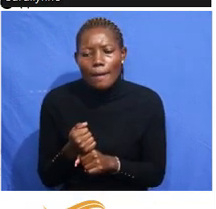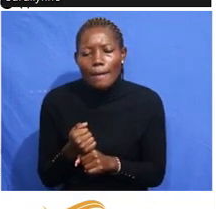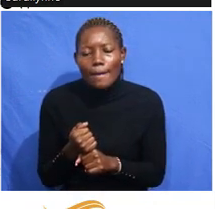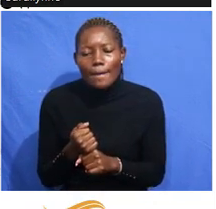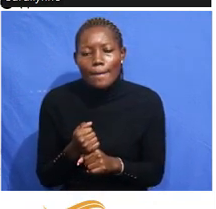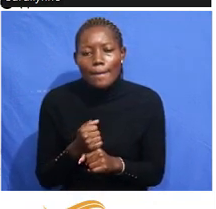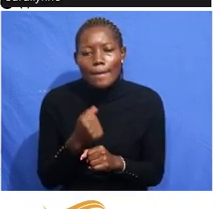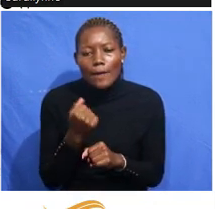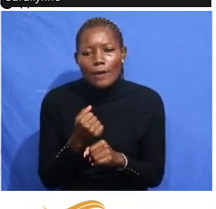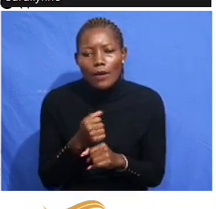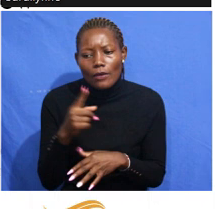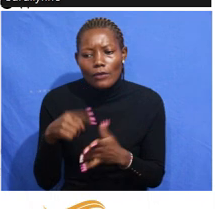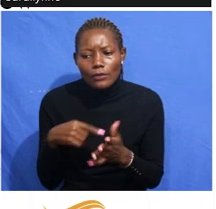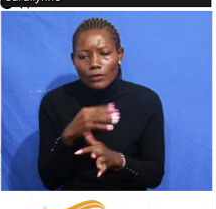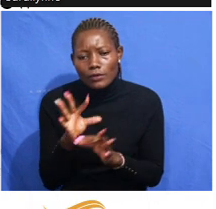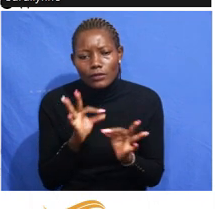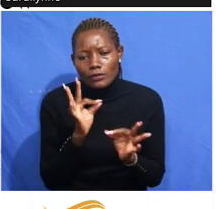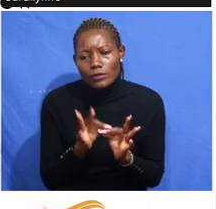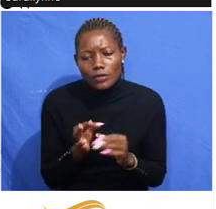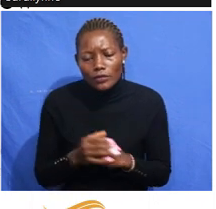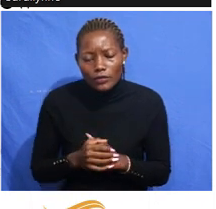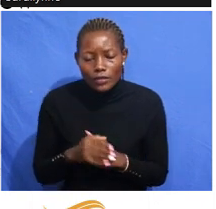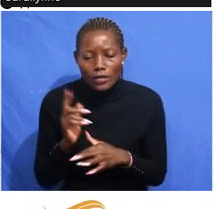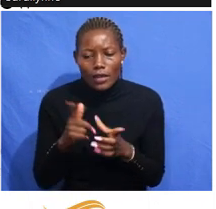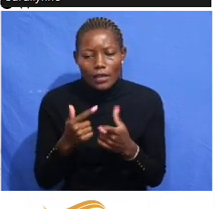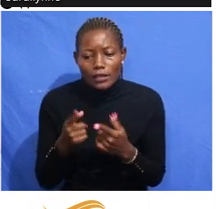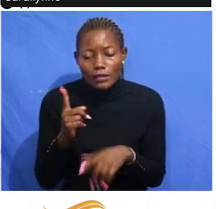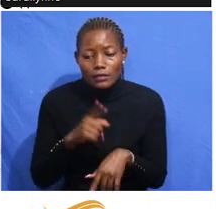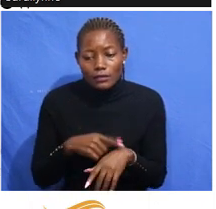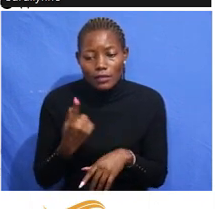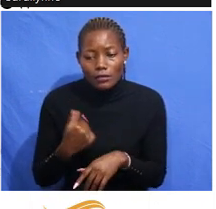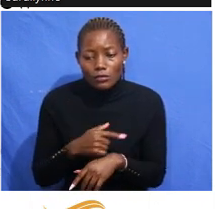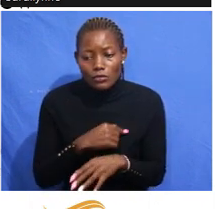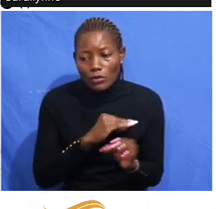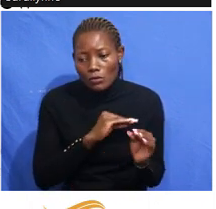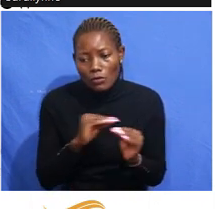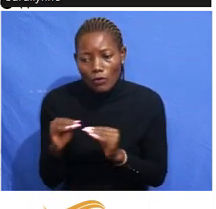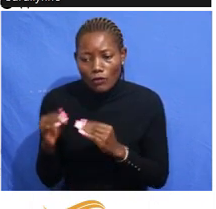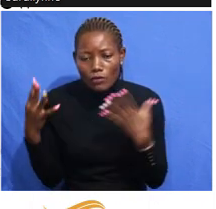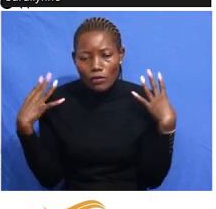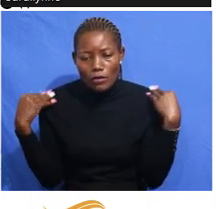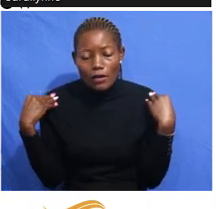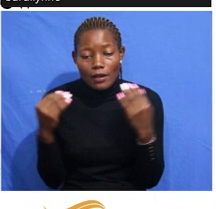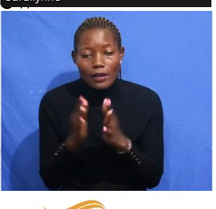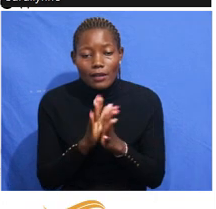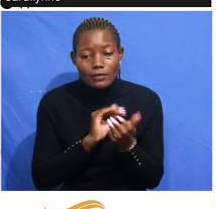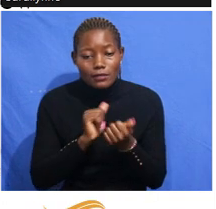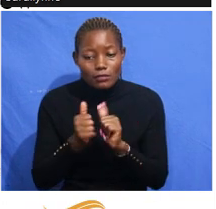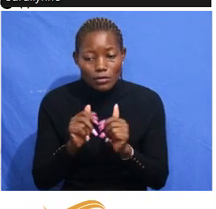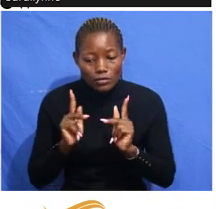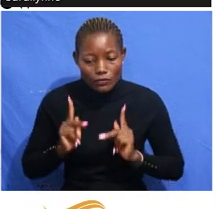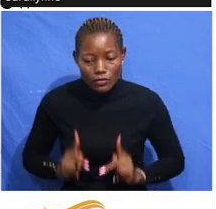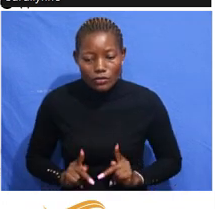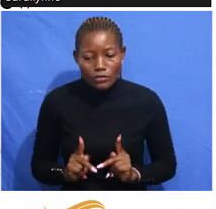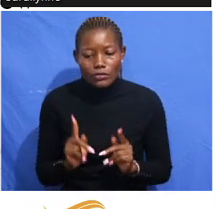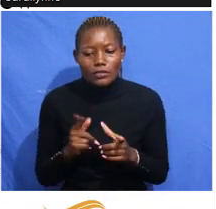are its functions? Sorry. And then when you go to exercise and sports physiology, then you're looking